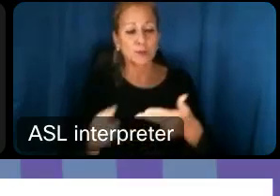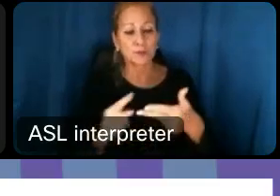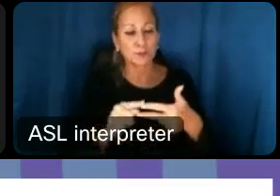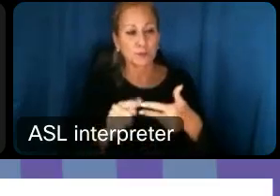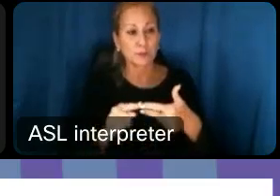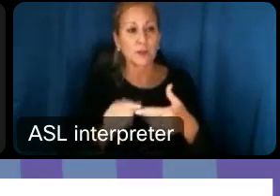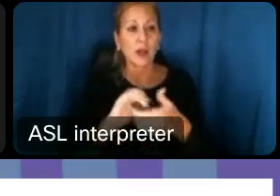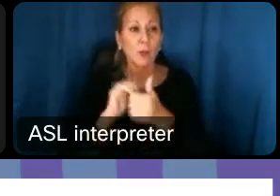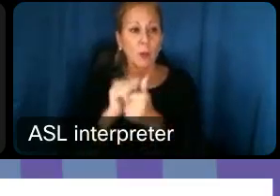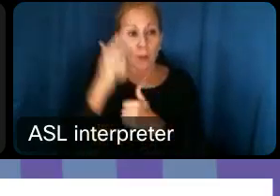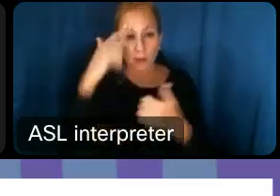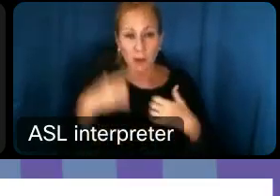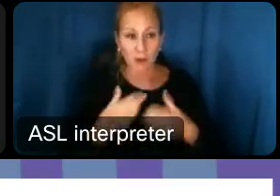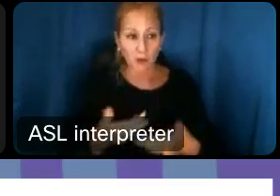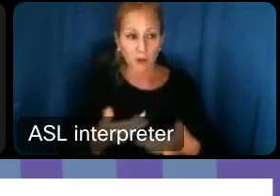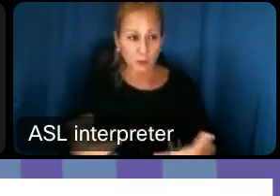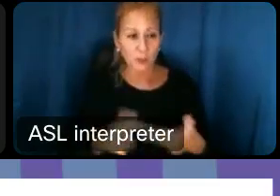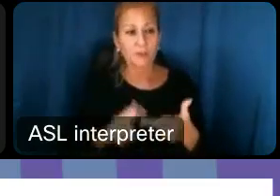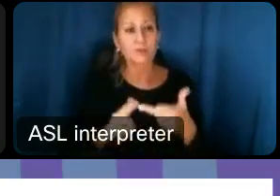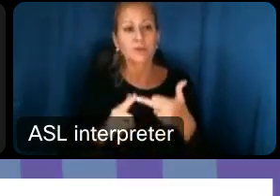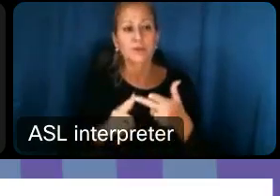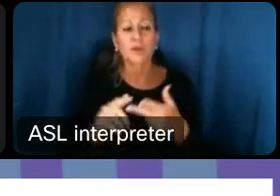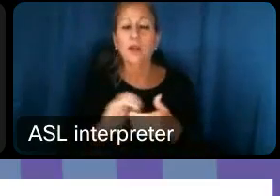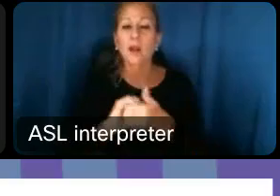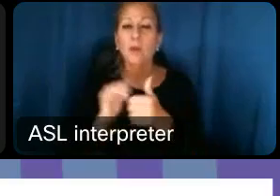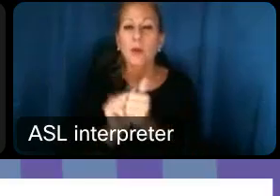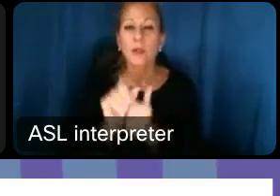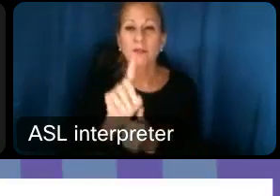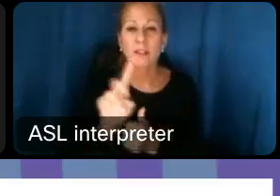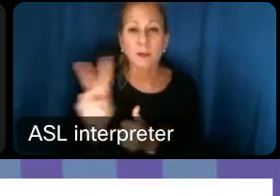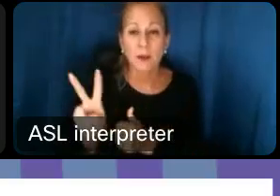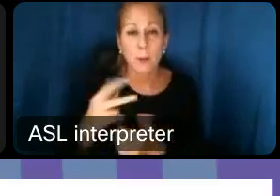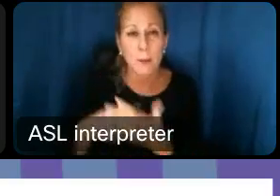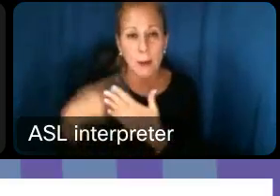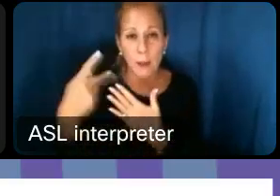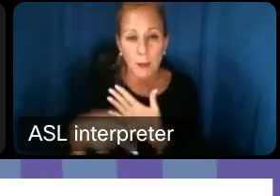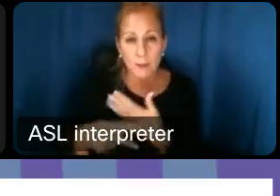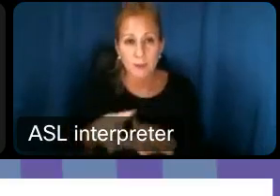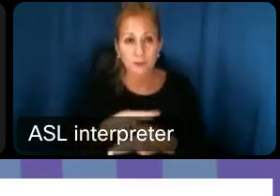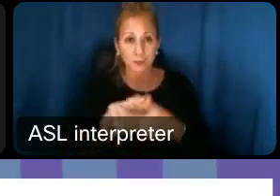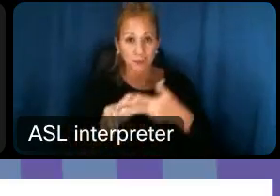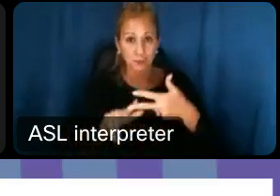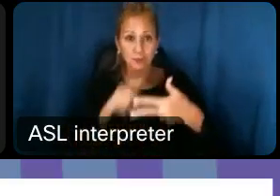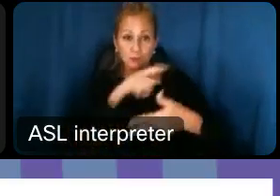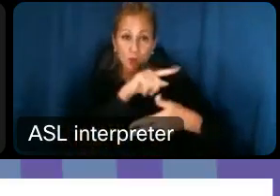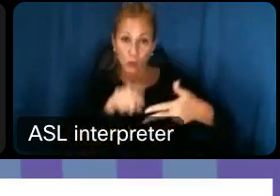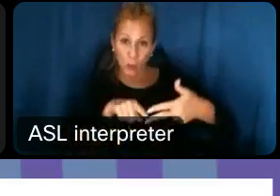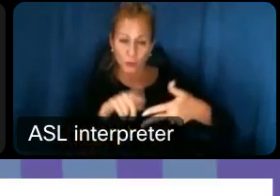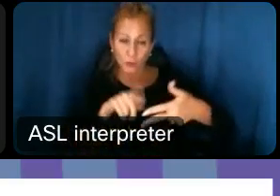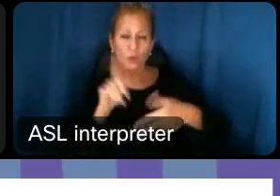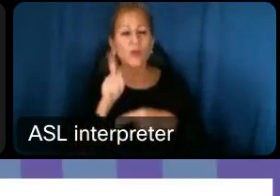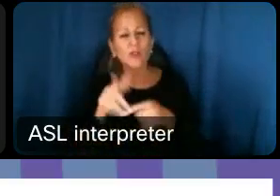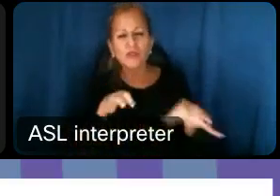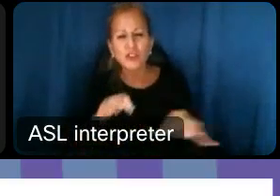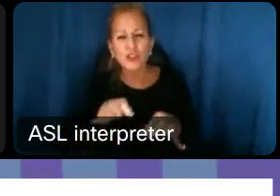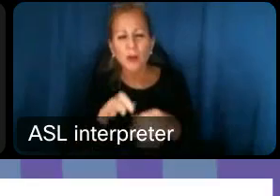health resources, and collaborating with domestic violence programs. These documents describe the